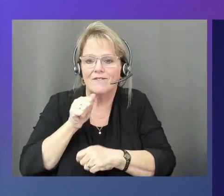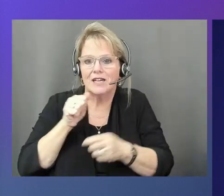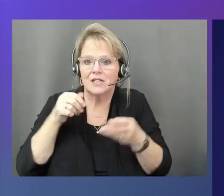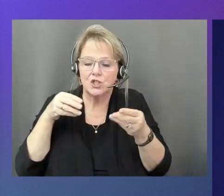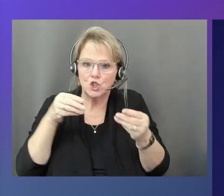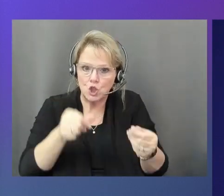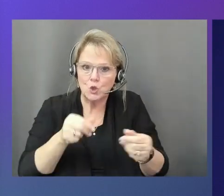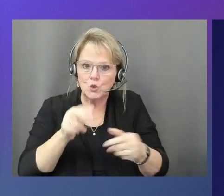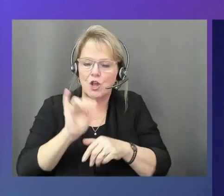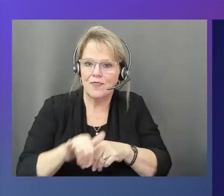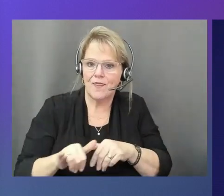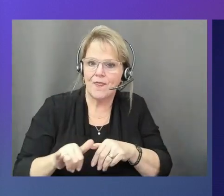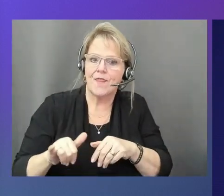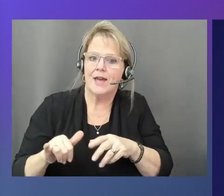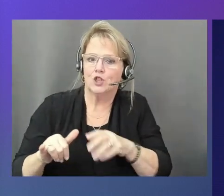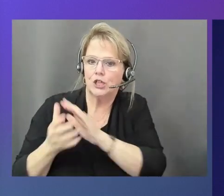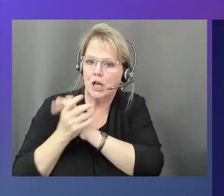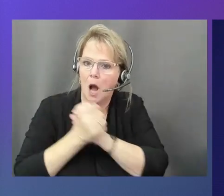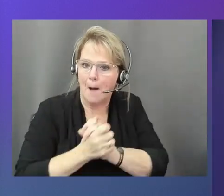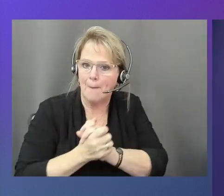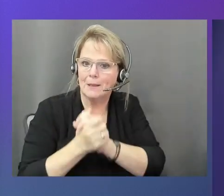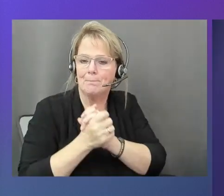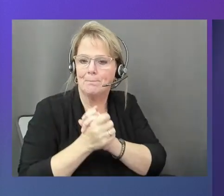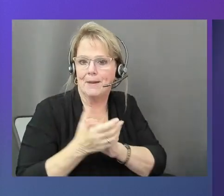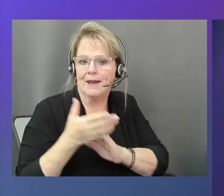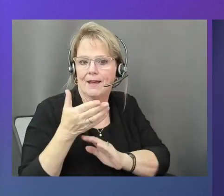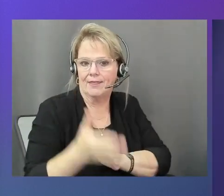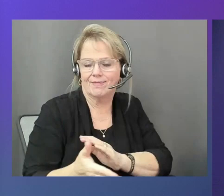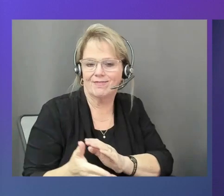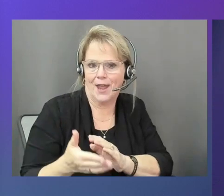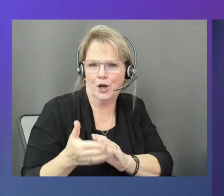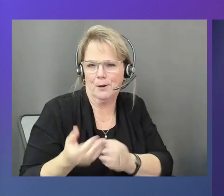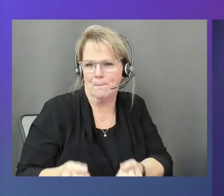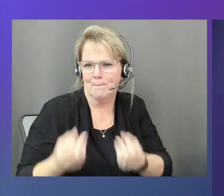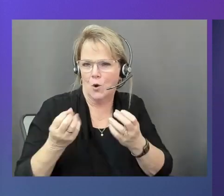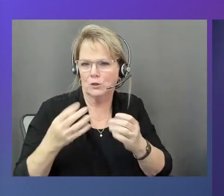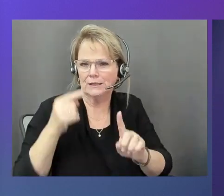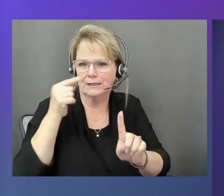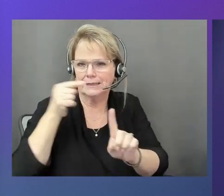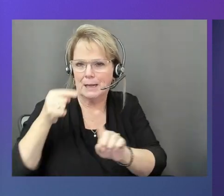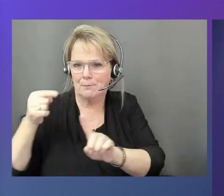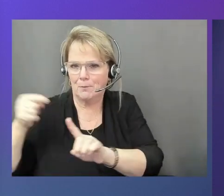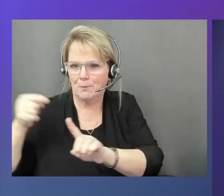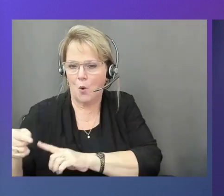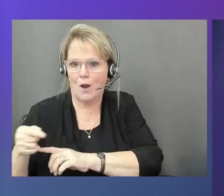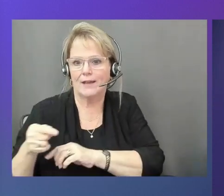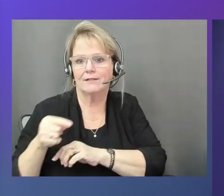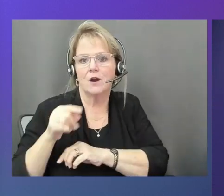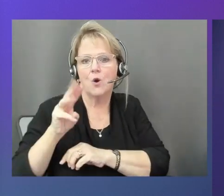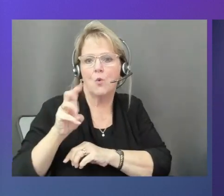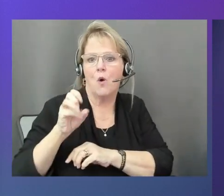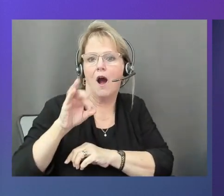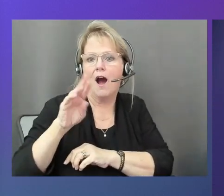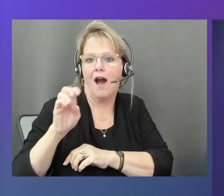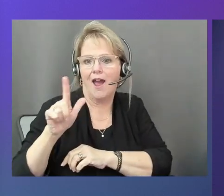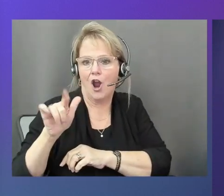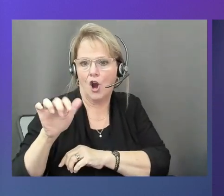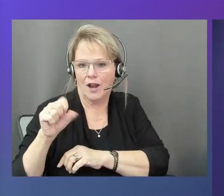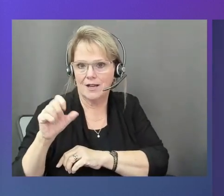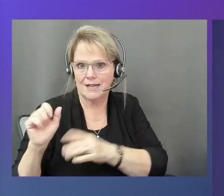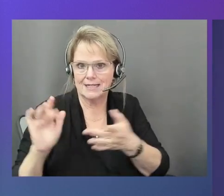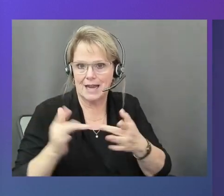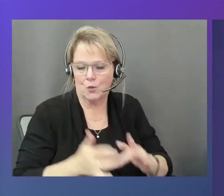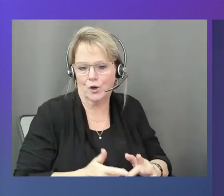could complement their existing point-to-multipoint wireless network. Well, that's interesting because we were just talking about maybe large